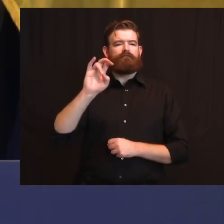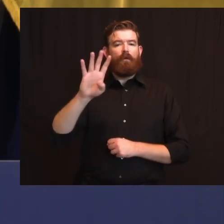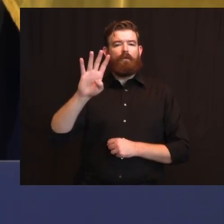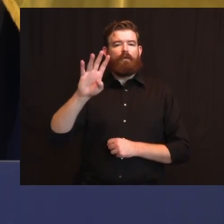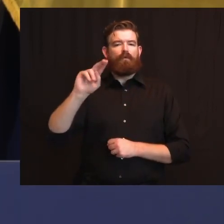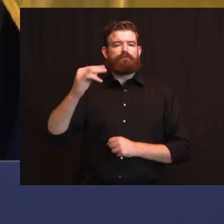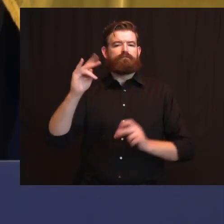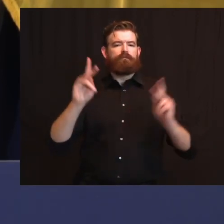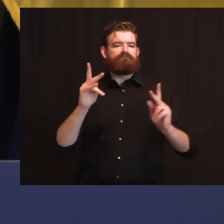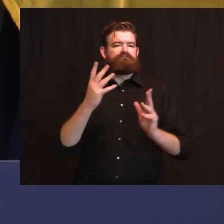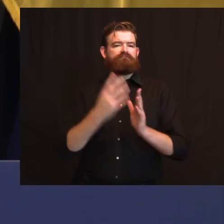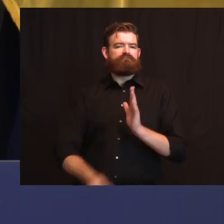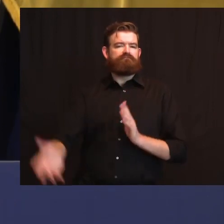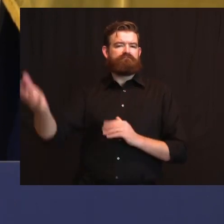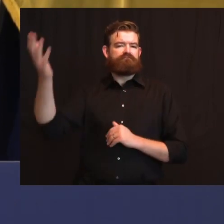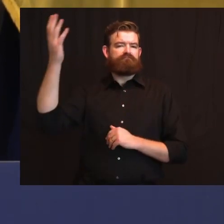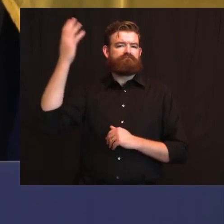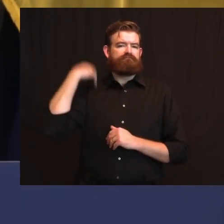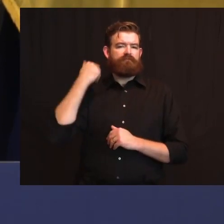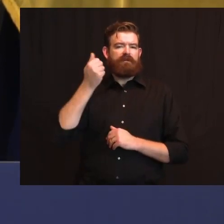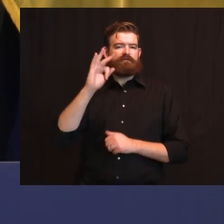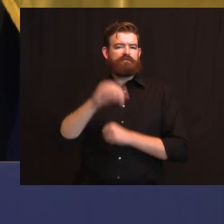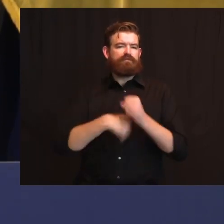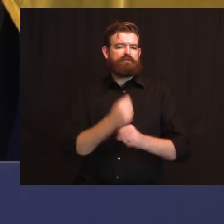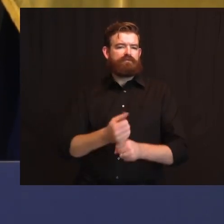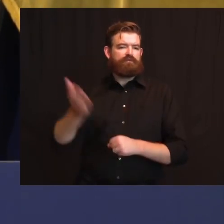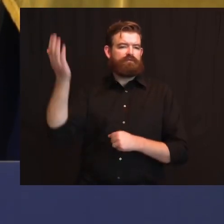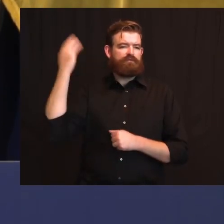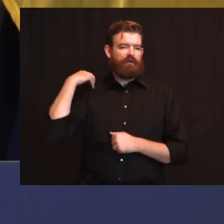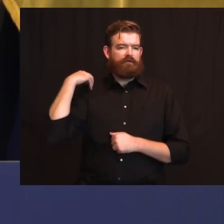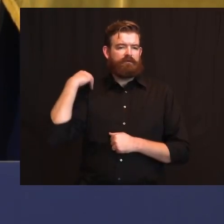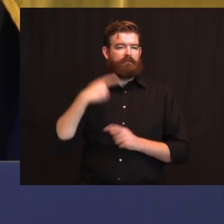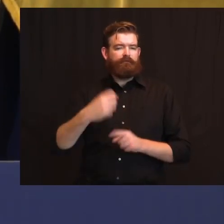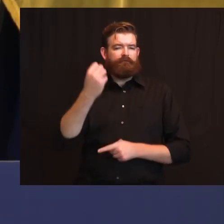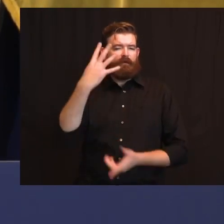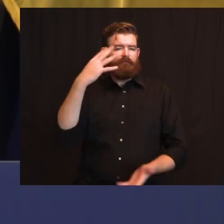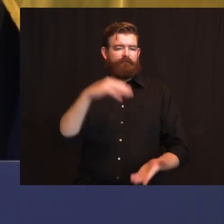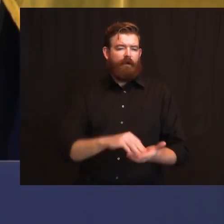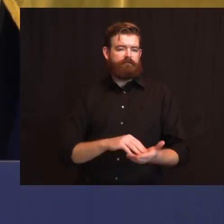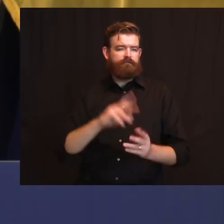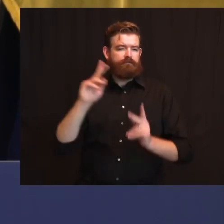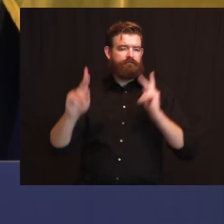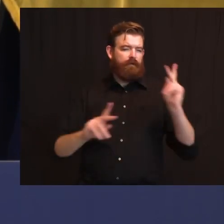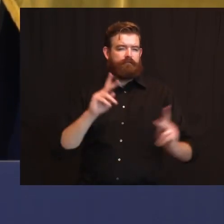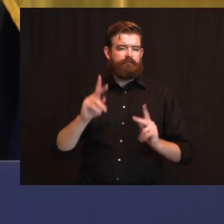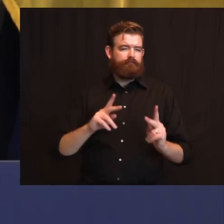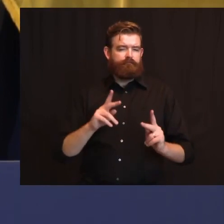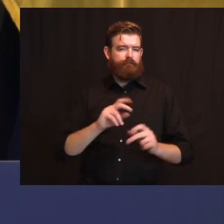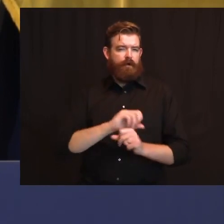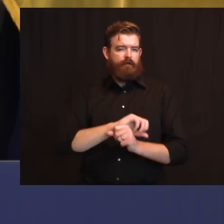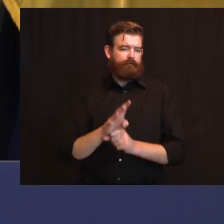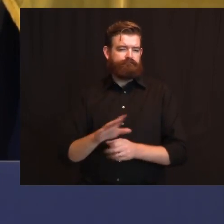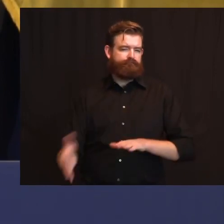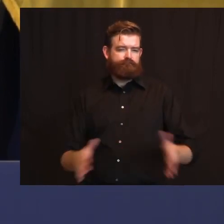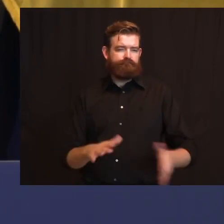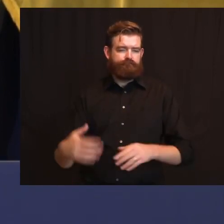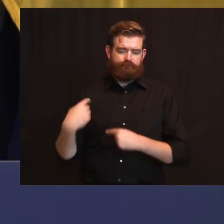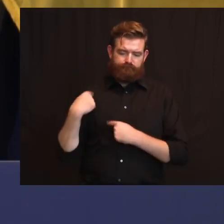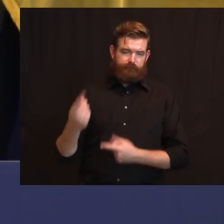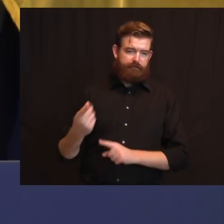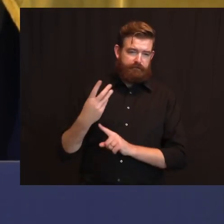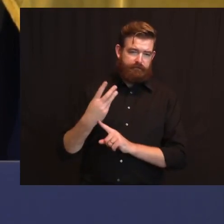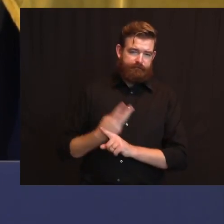the over 14,000 folks we've lost due to COVID-19 over the past 6 months. They were each